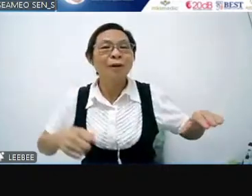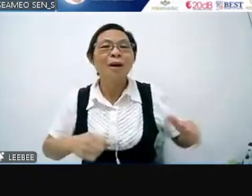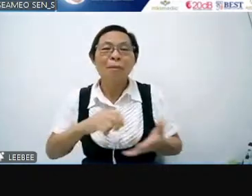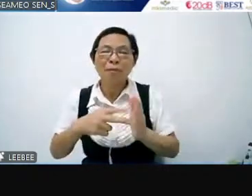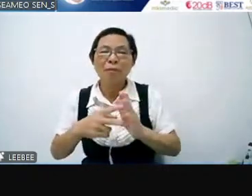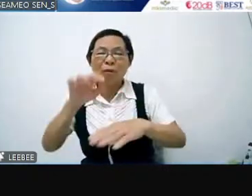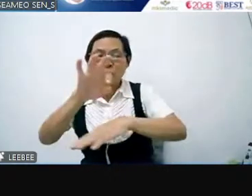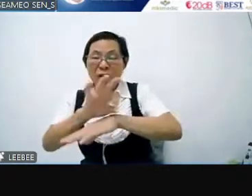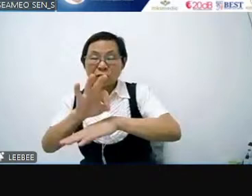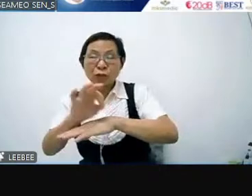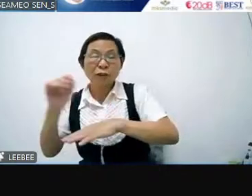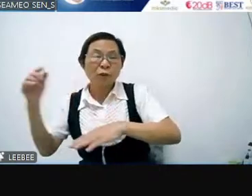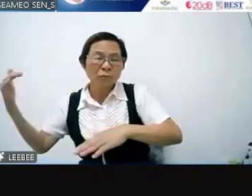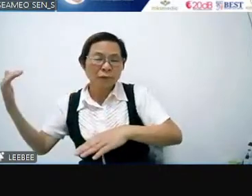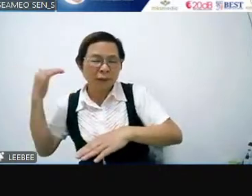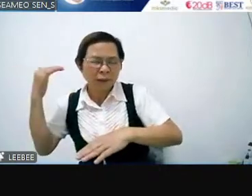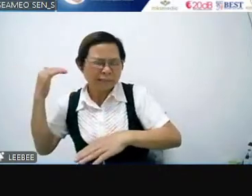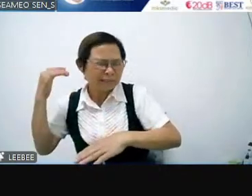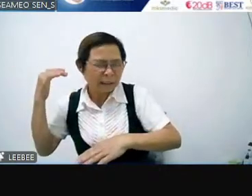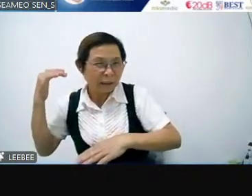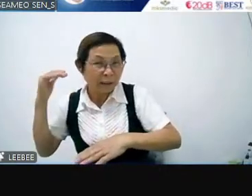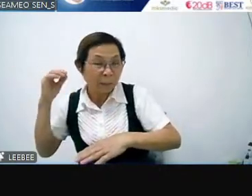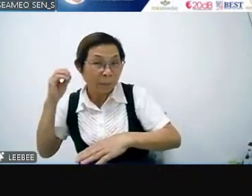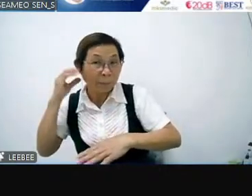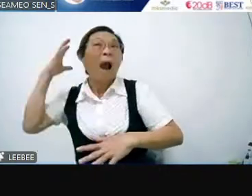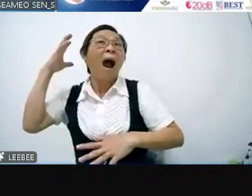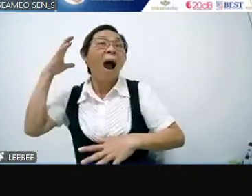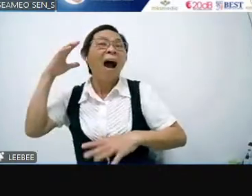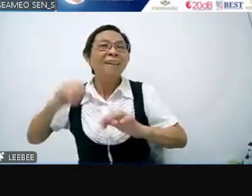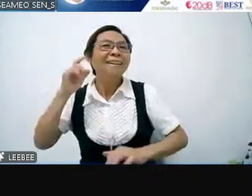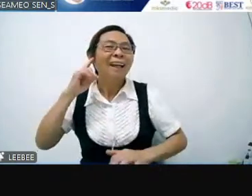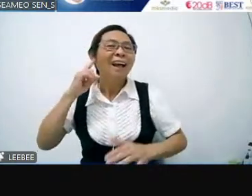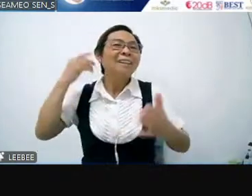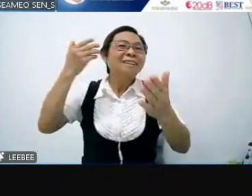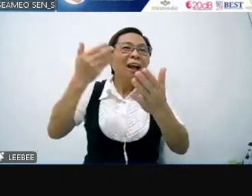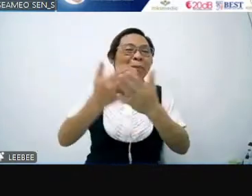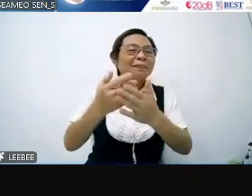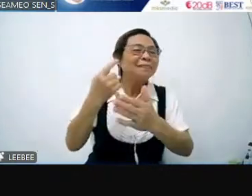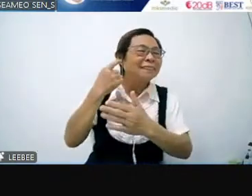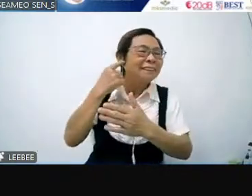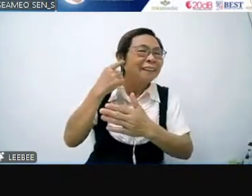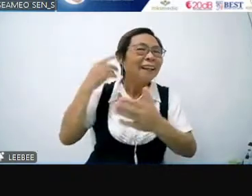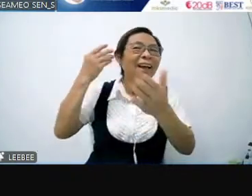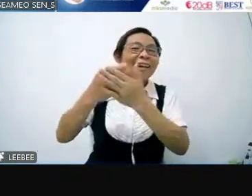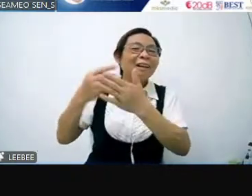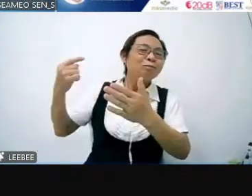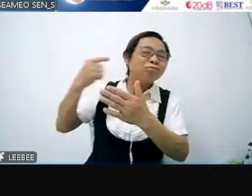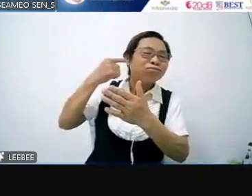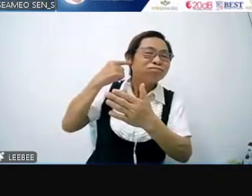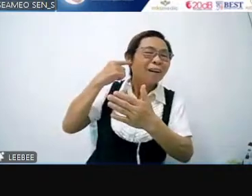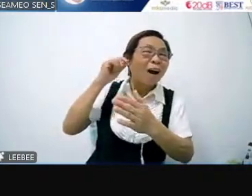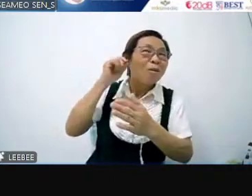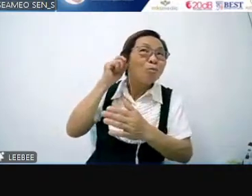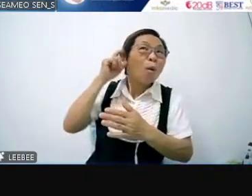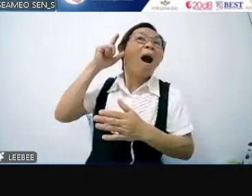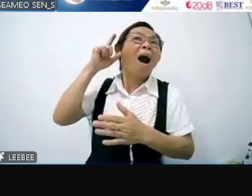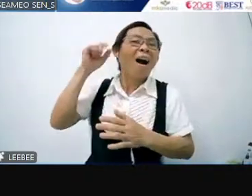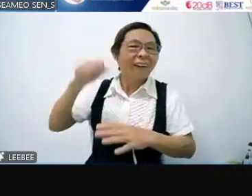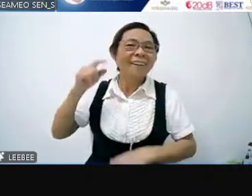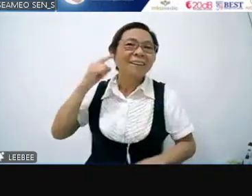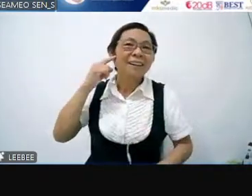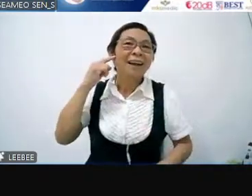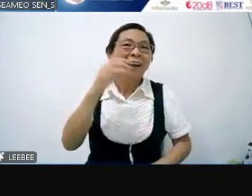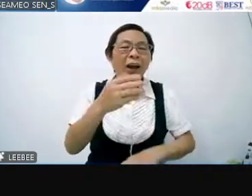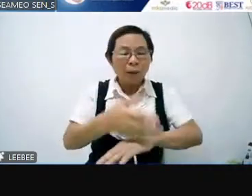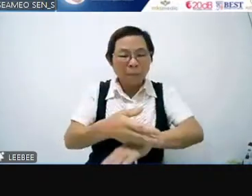to amplify sounds so that when you reach the child's ears, it's a louder sound. It improves